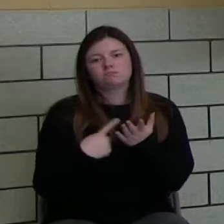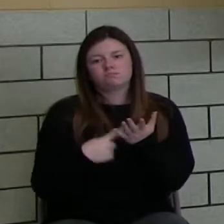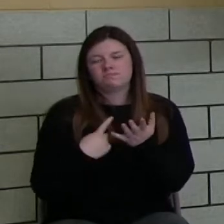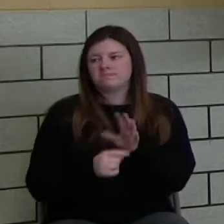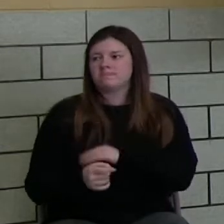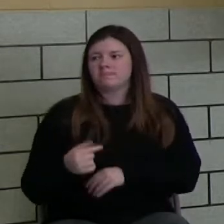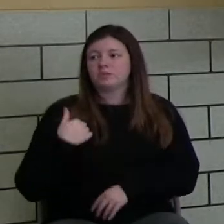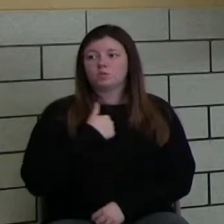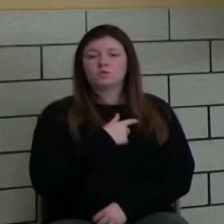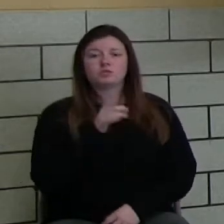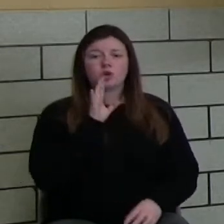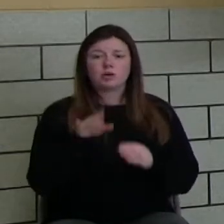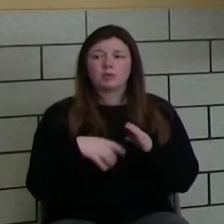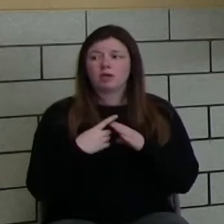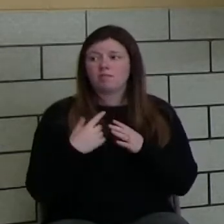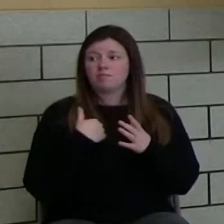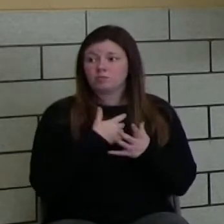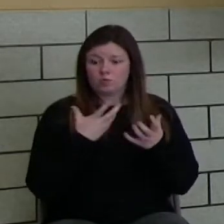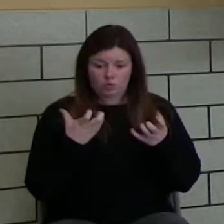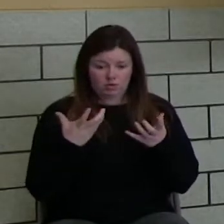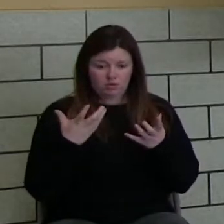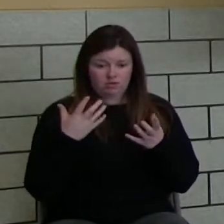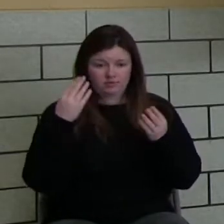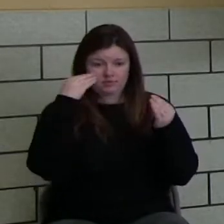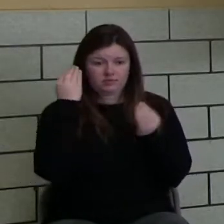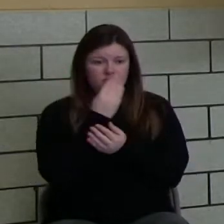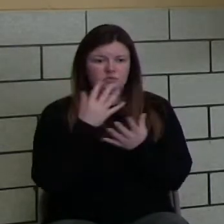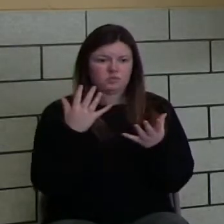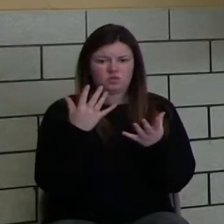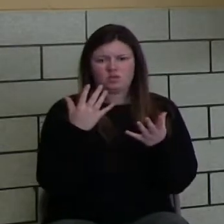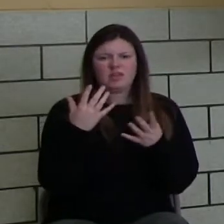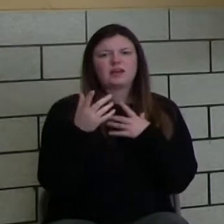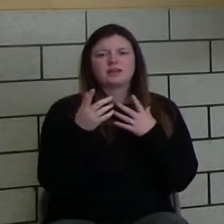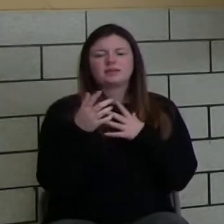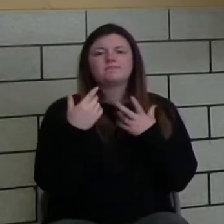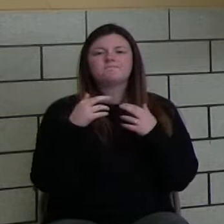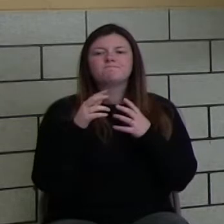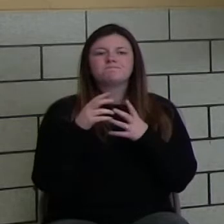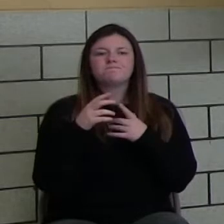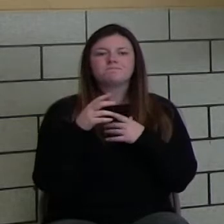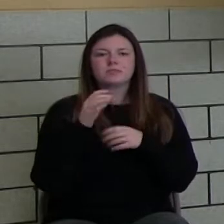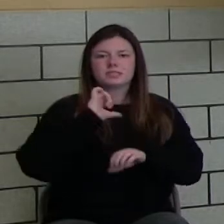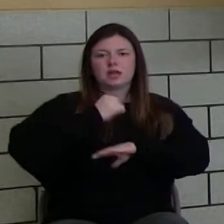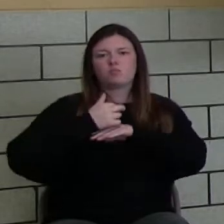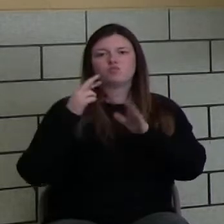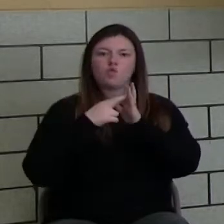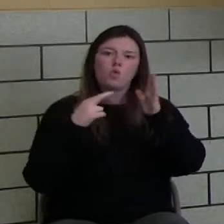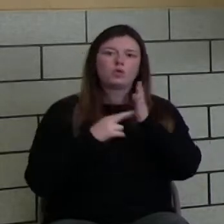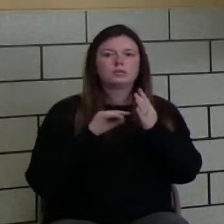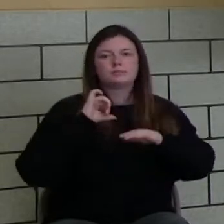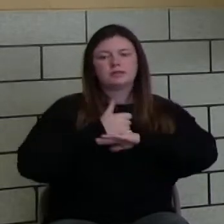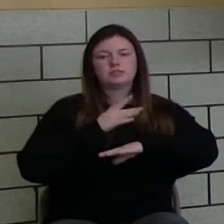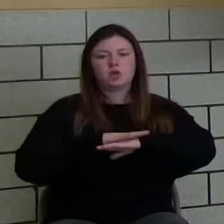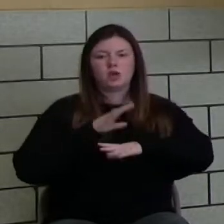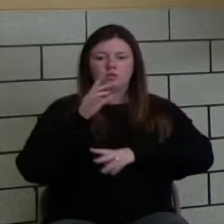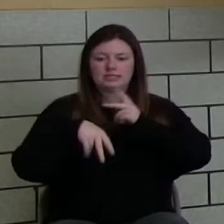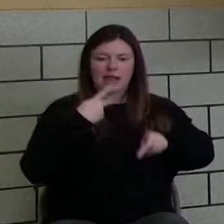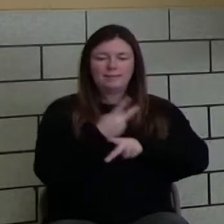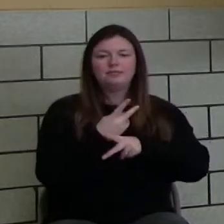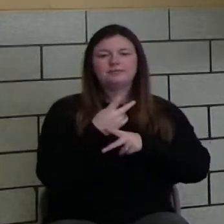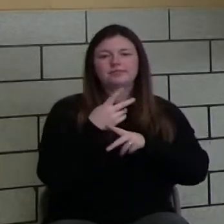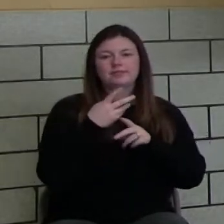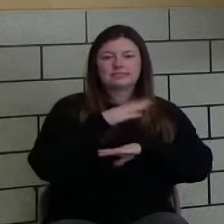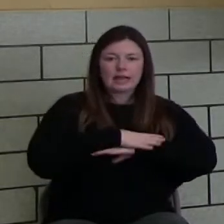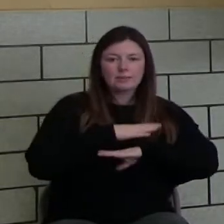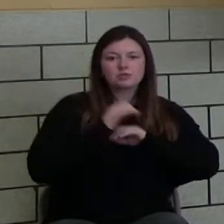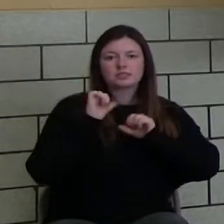want to tell people what kind of tables they can put out? Like, do we want to, the city can't provide them, but maybe we publish